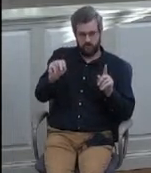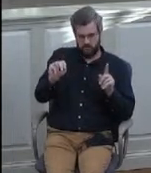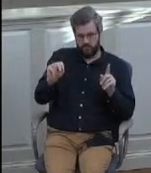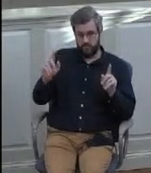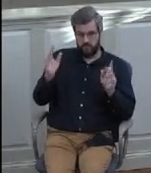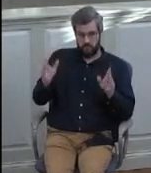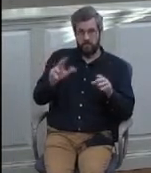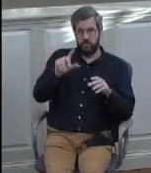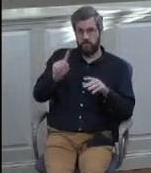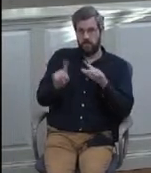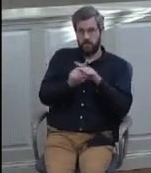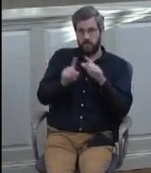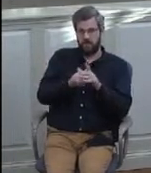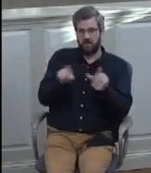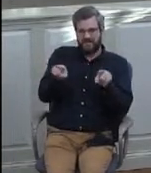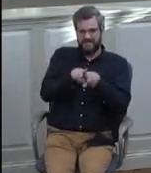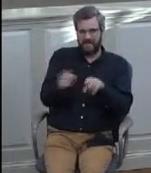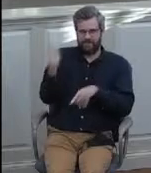good day.